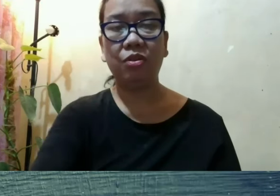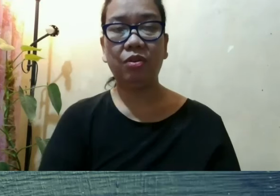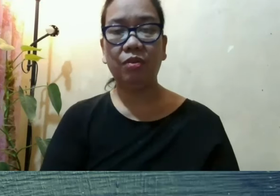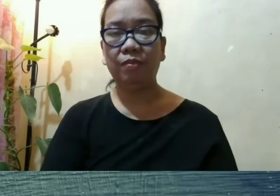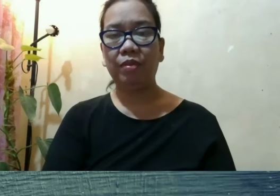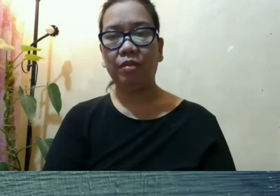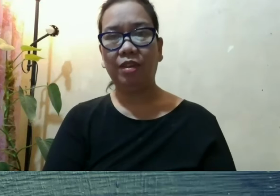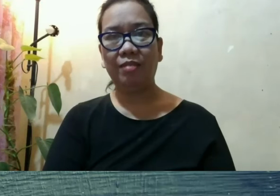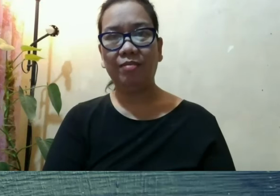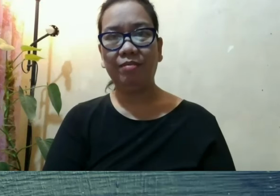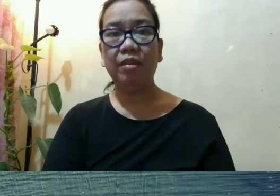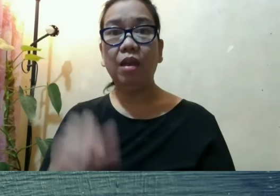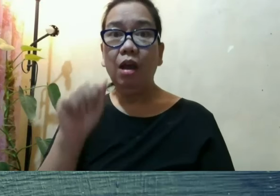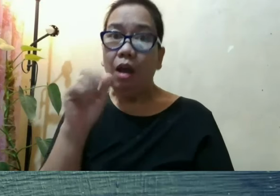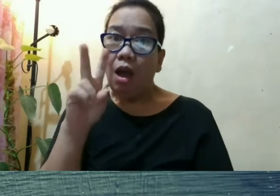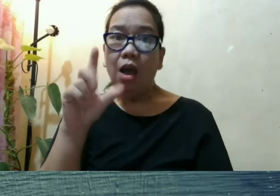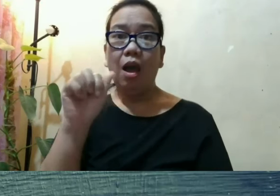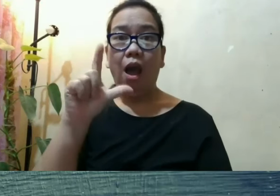those?